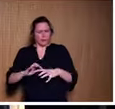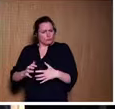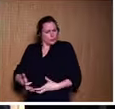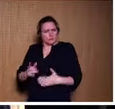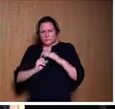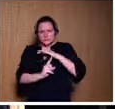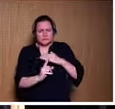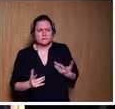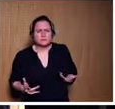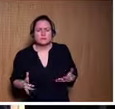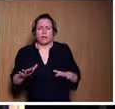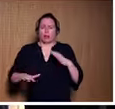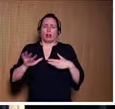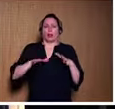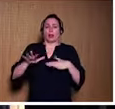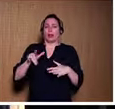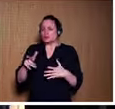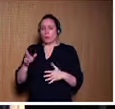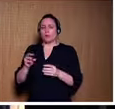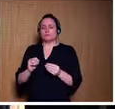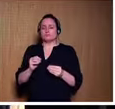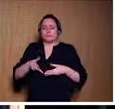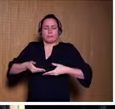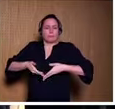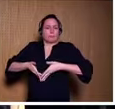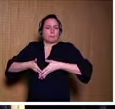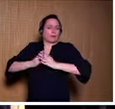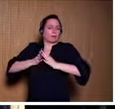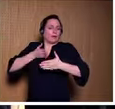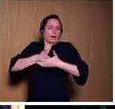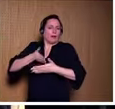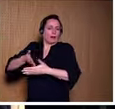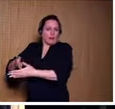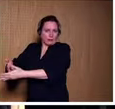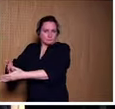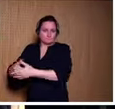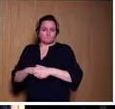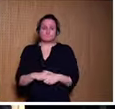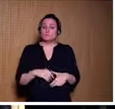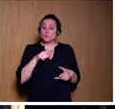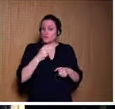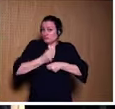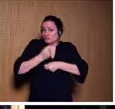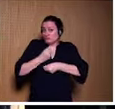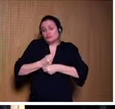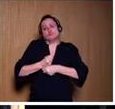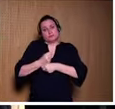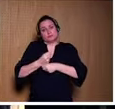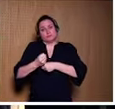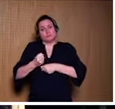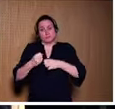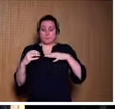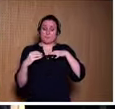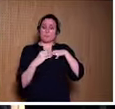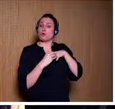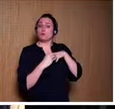marriage, they are going against what they call the redefinition of marriage. So these are just some of the points, and they claim to be active